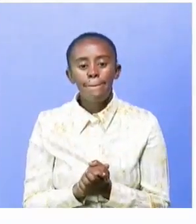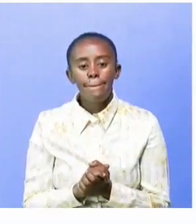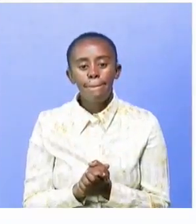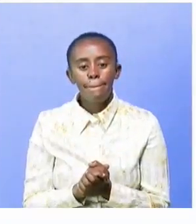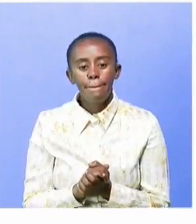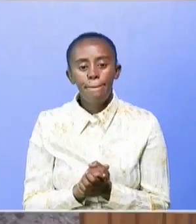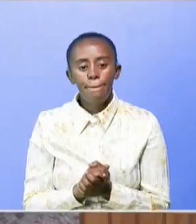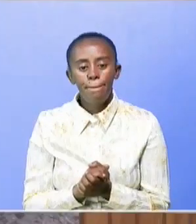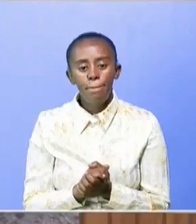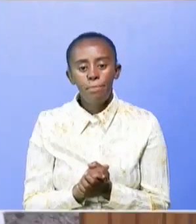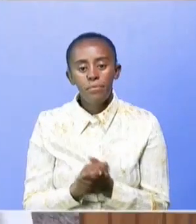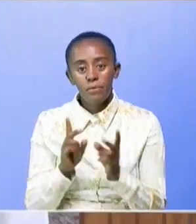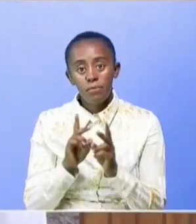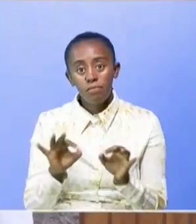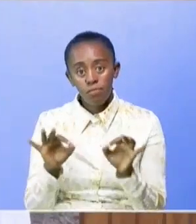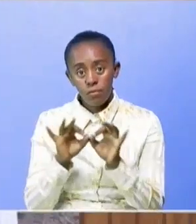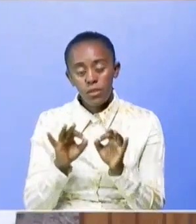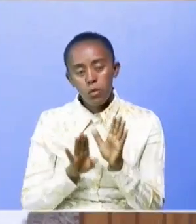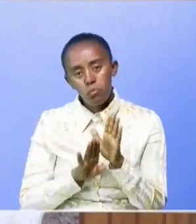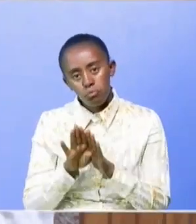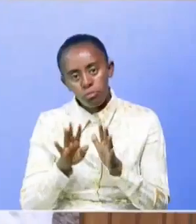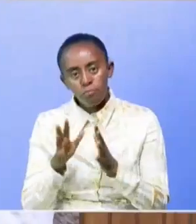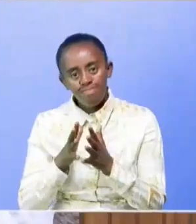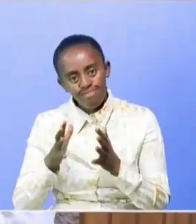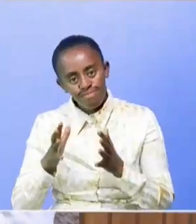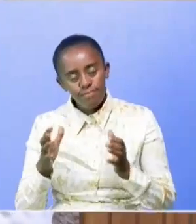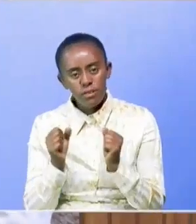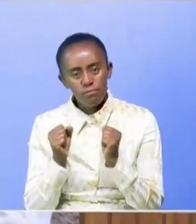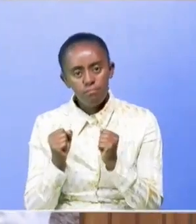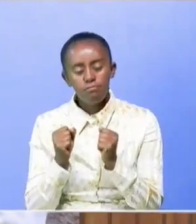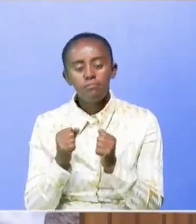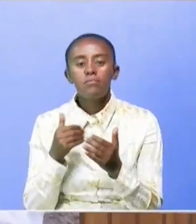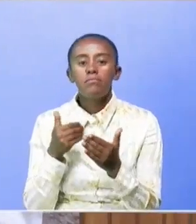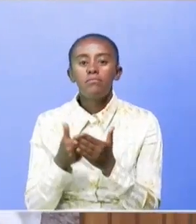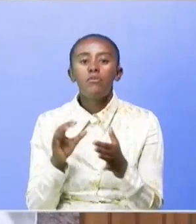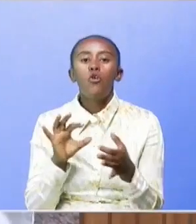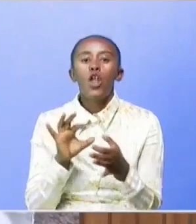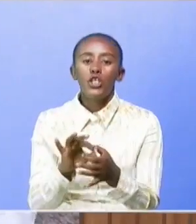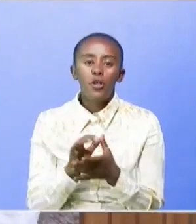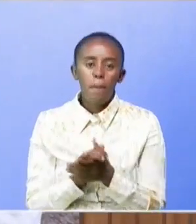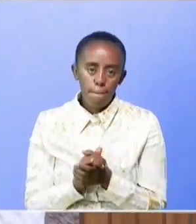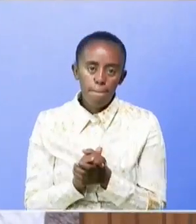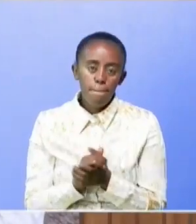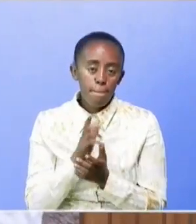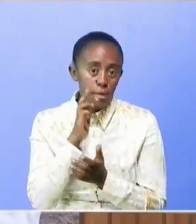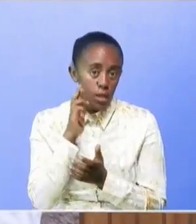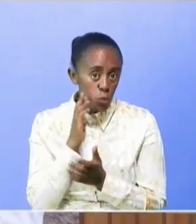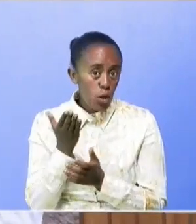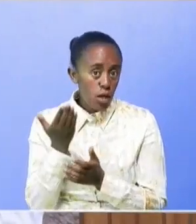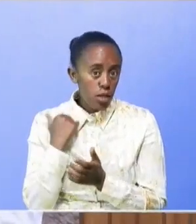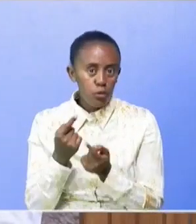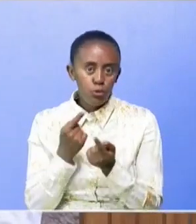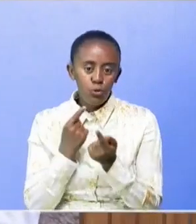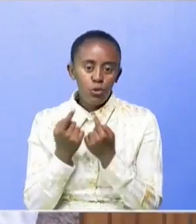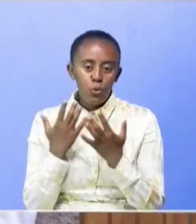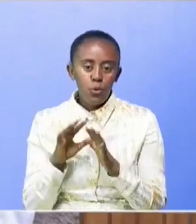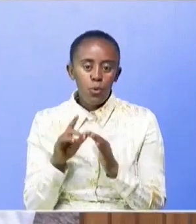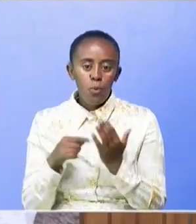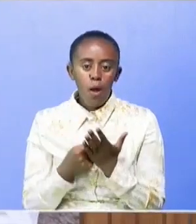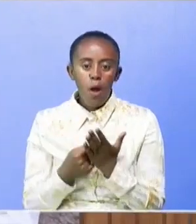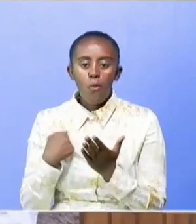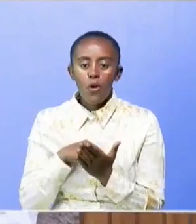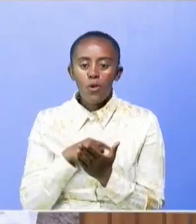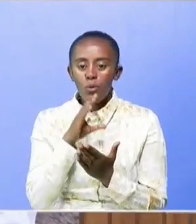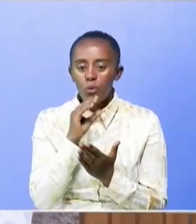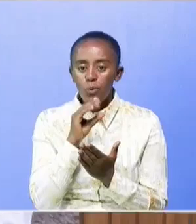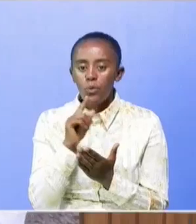are important for building strong relationships. Because earlier we talked about, when we were talking